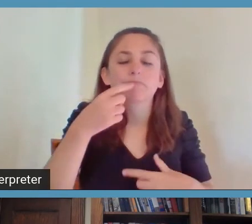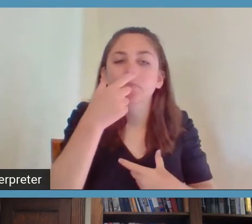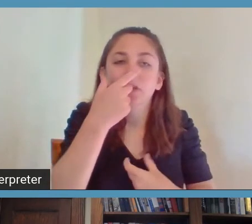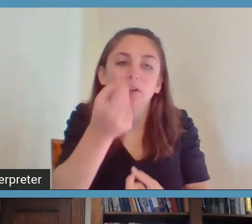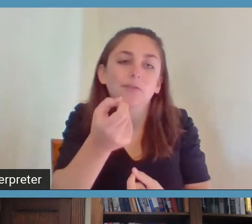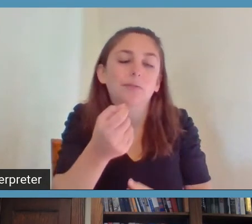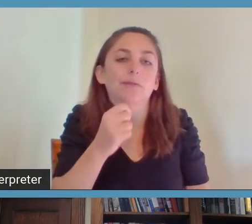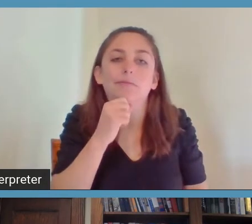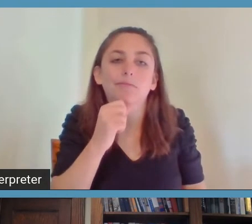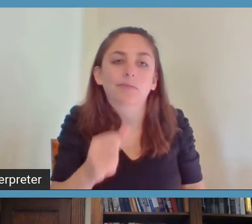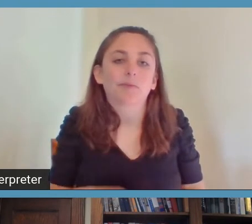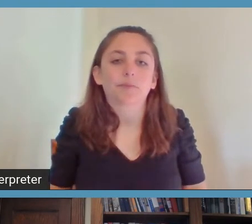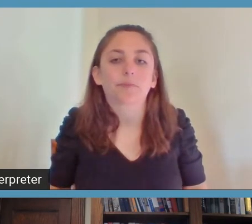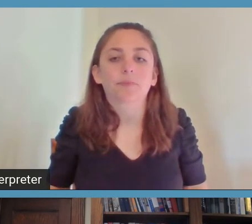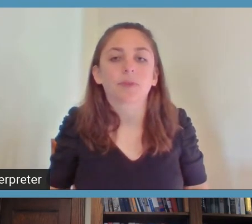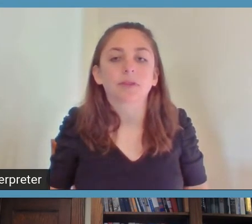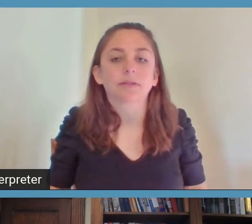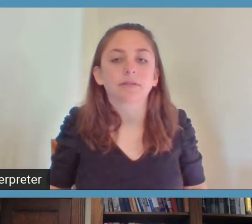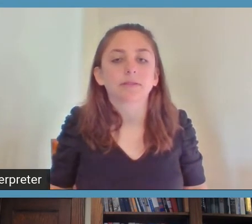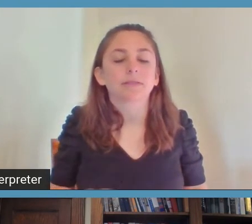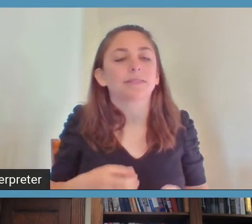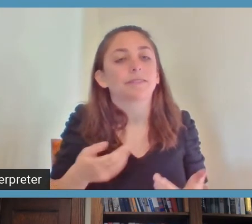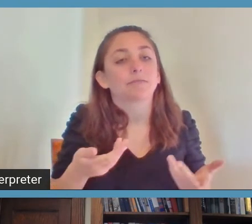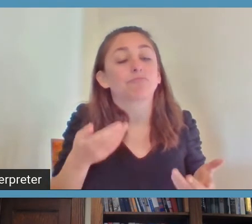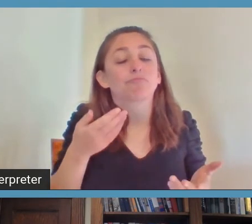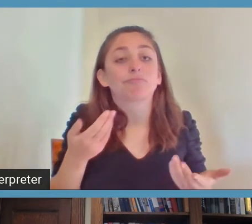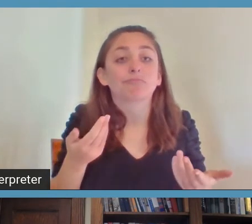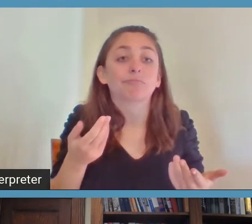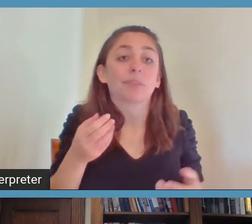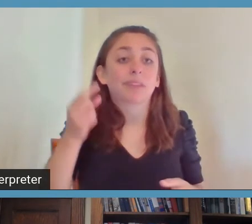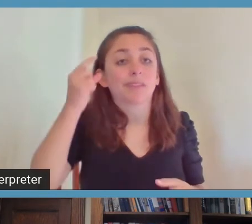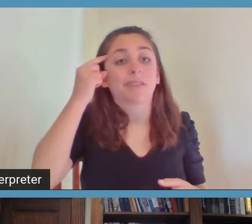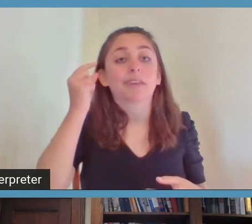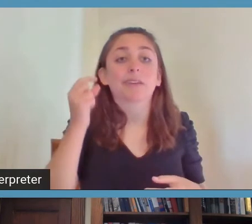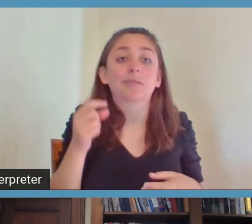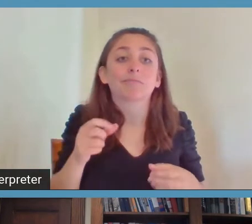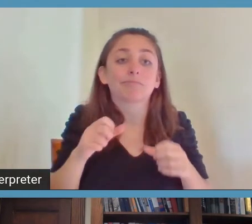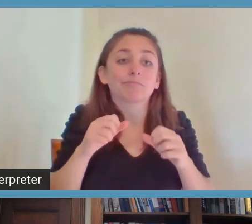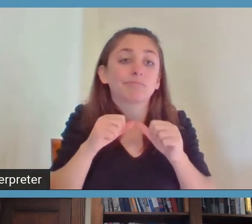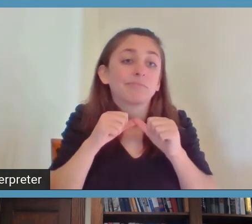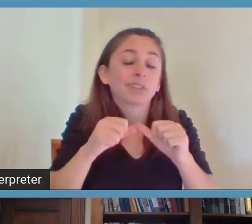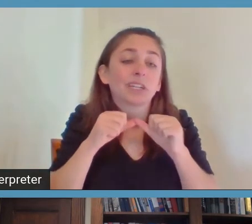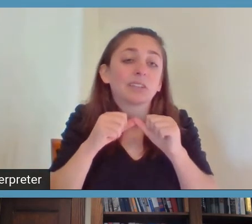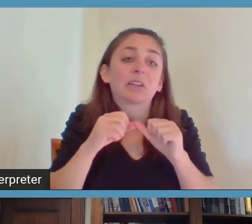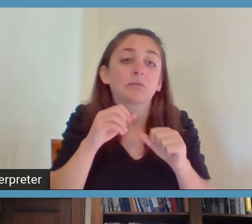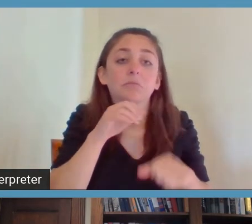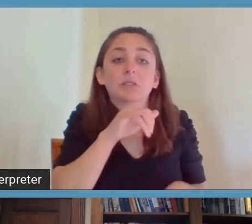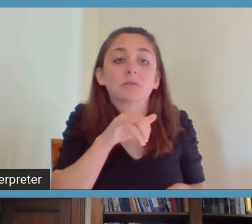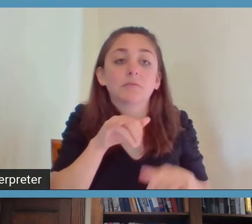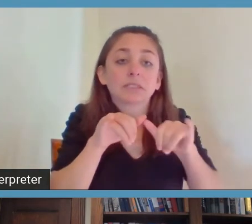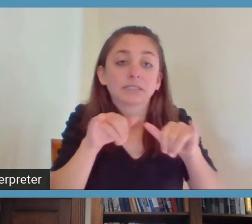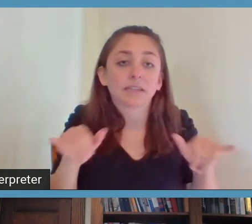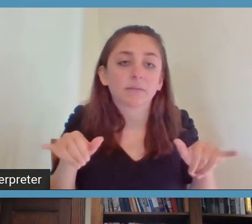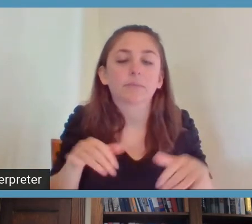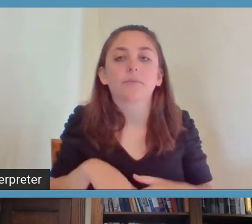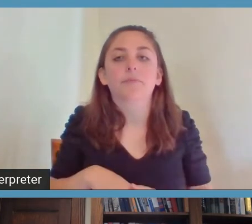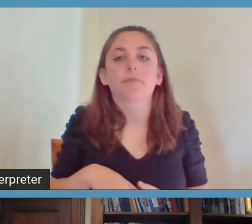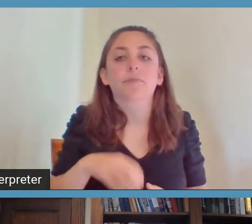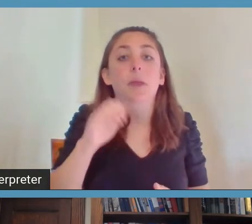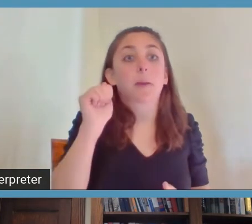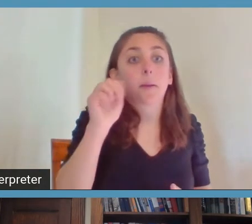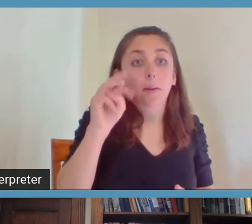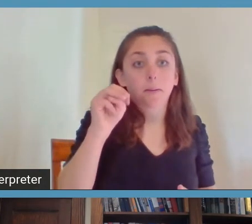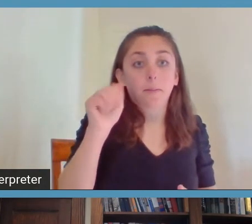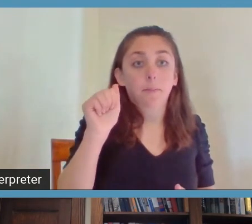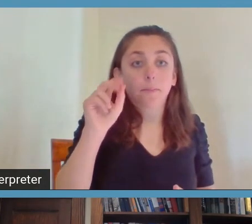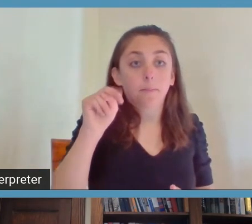I think it's pretty close to how it started off. It's only been a year, so it's not like we're too far into it. Right. Amanda? So we